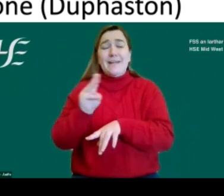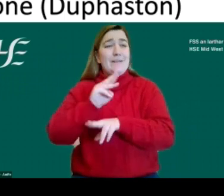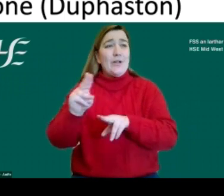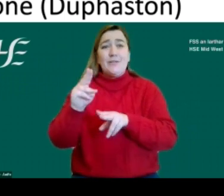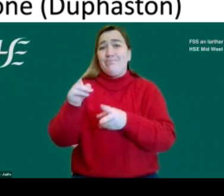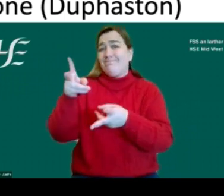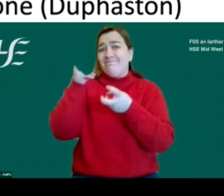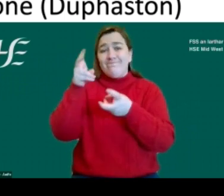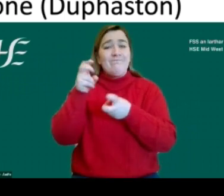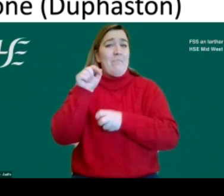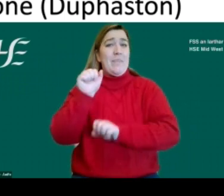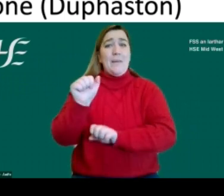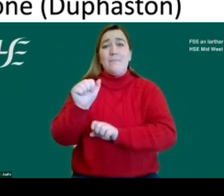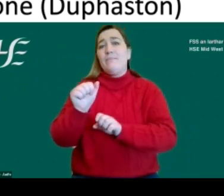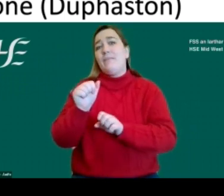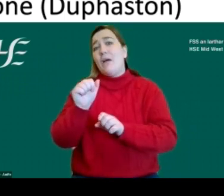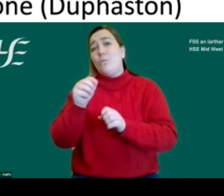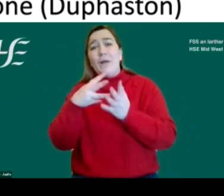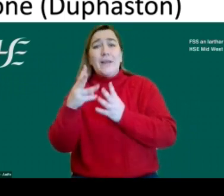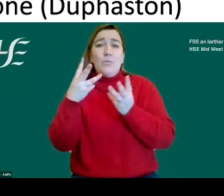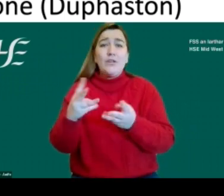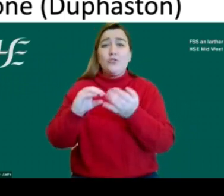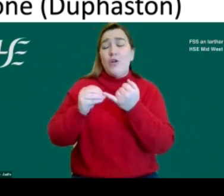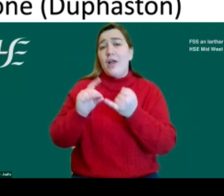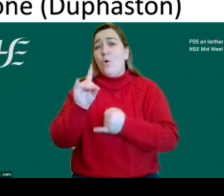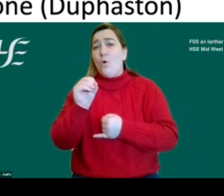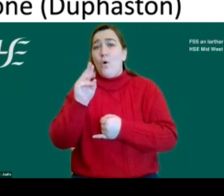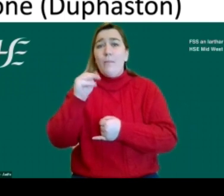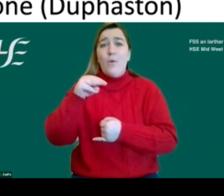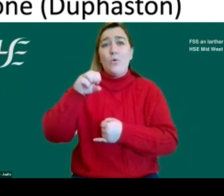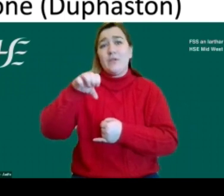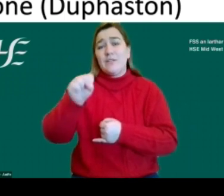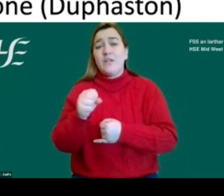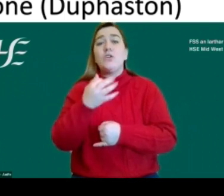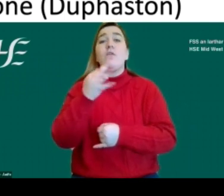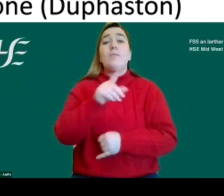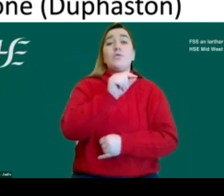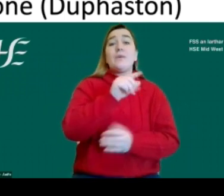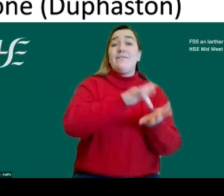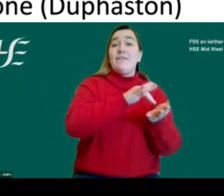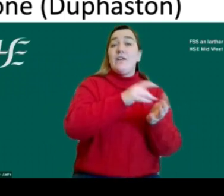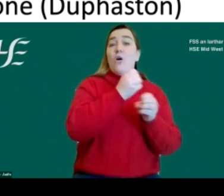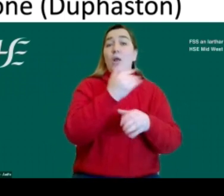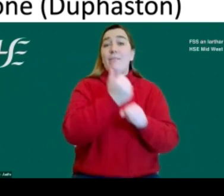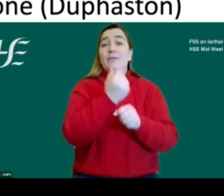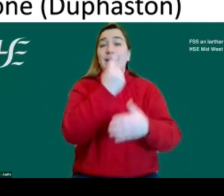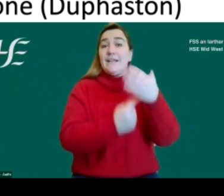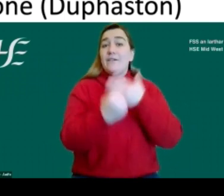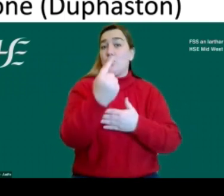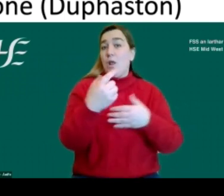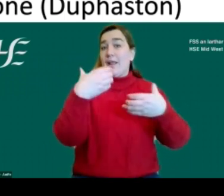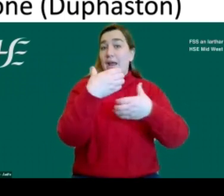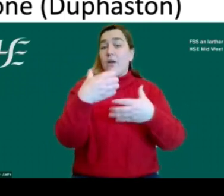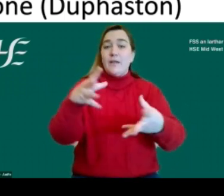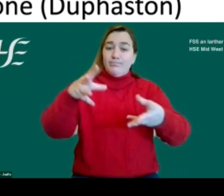concerns, or that they wanted to try some hormones. But all the guidelines, so from 2015, it's all about this respectful, individualized care that